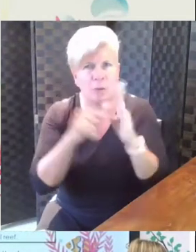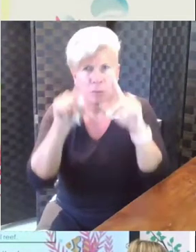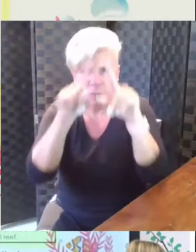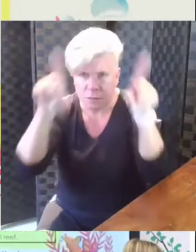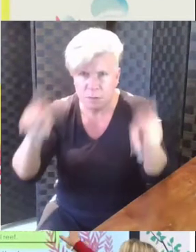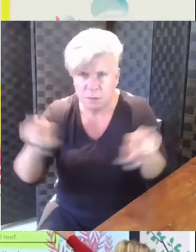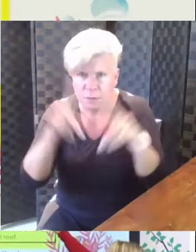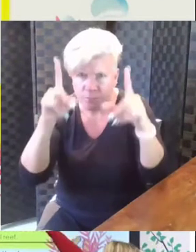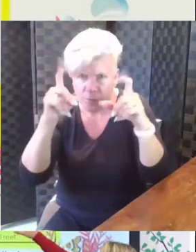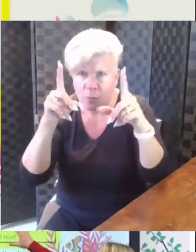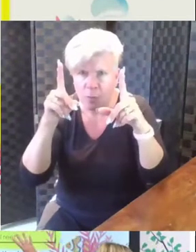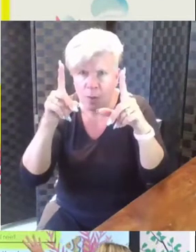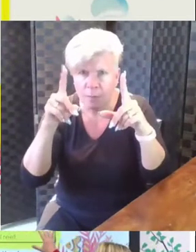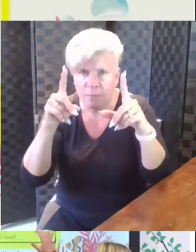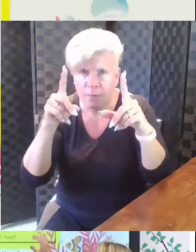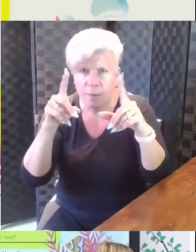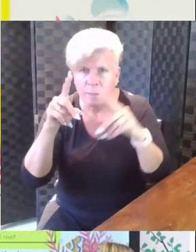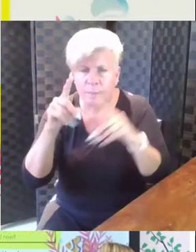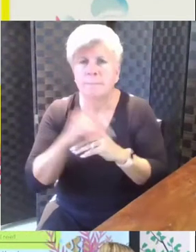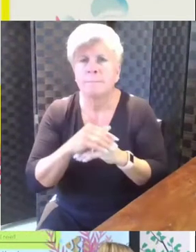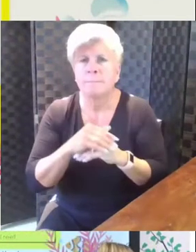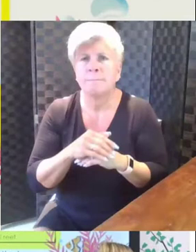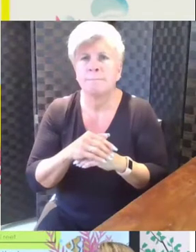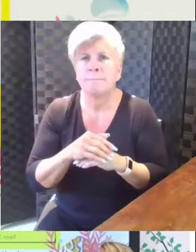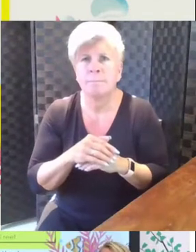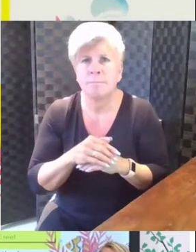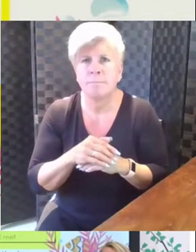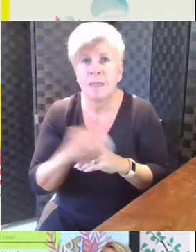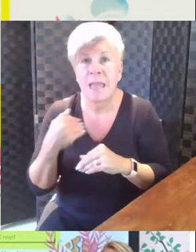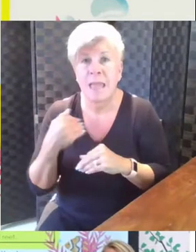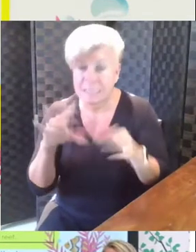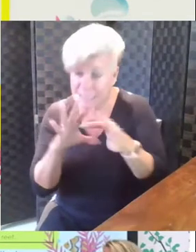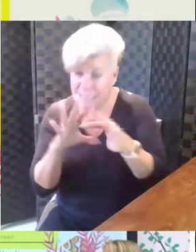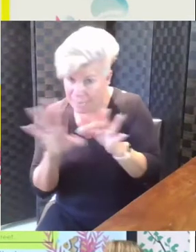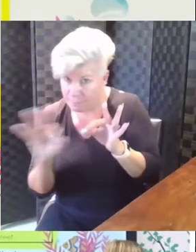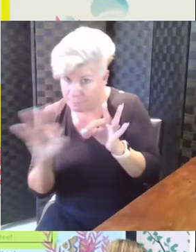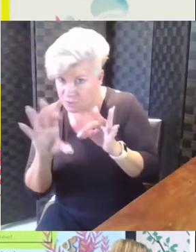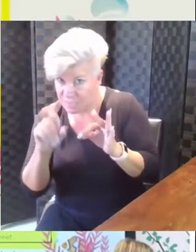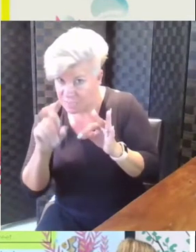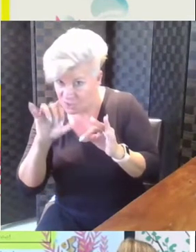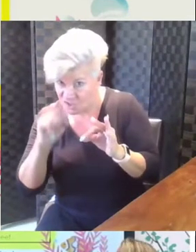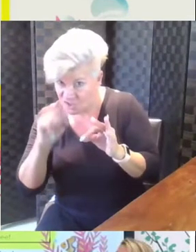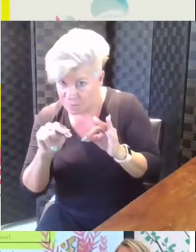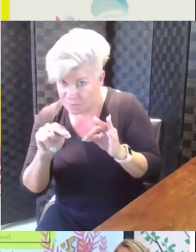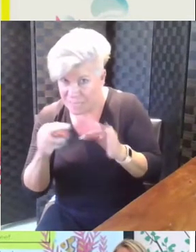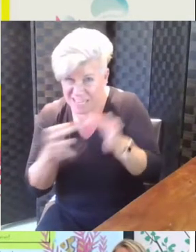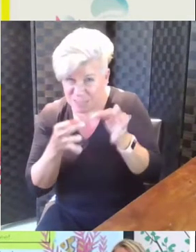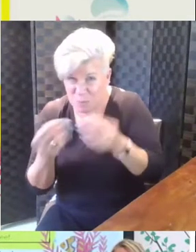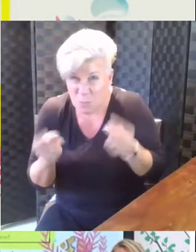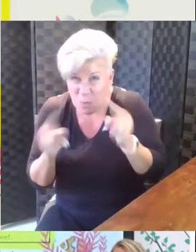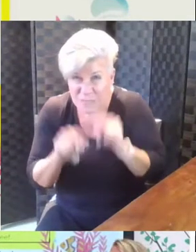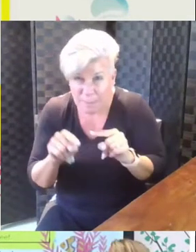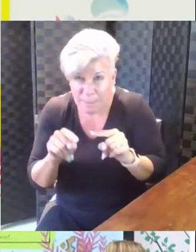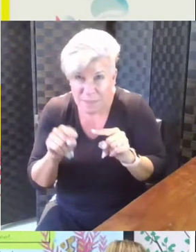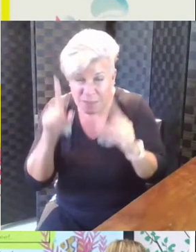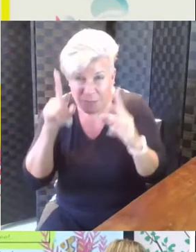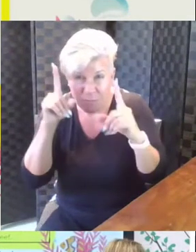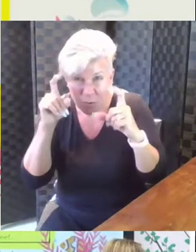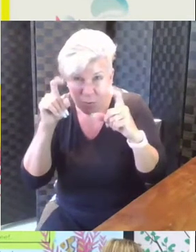the photograph right here, up here at the top, and it also has a caption that explains what's happening in that